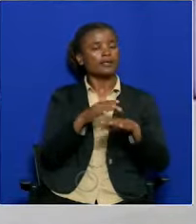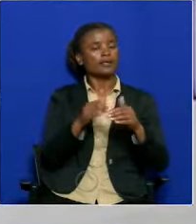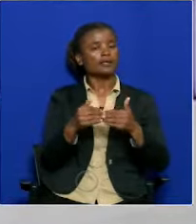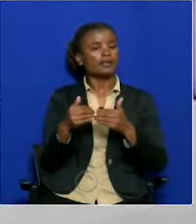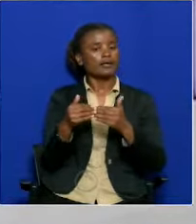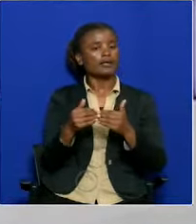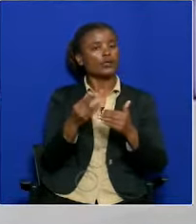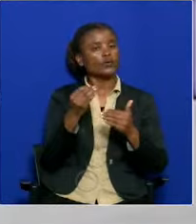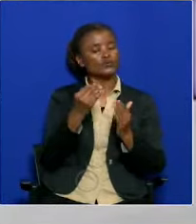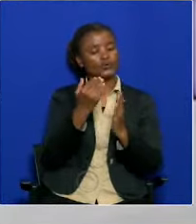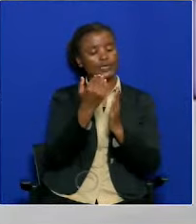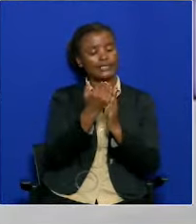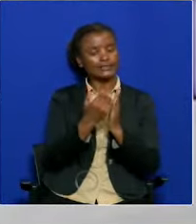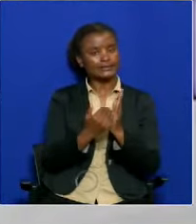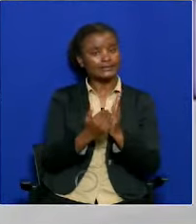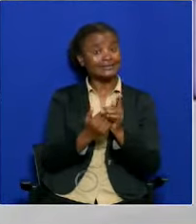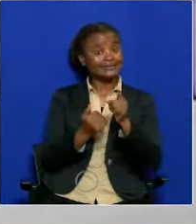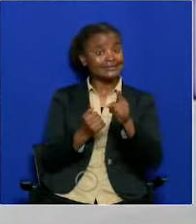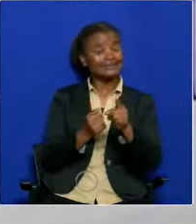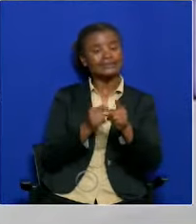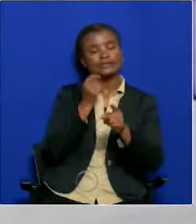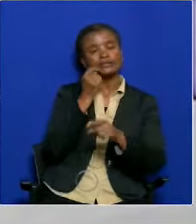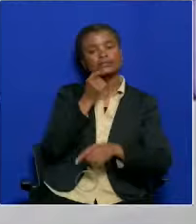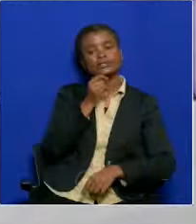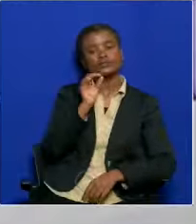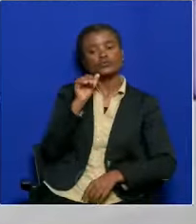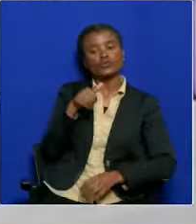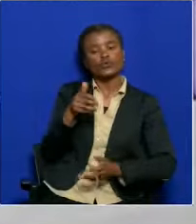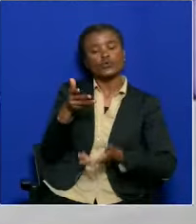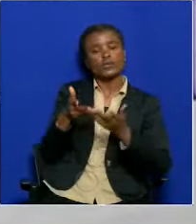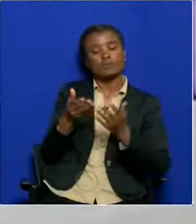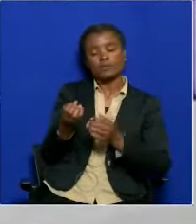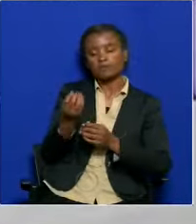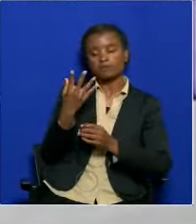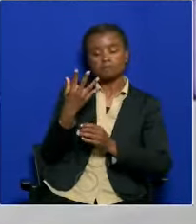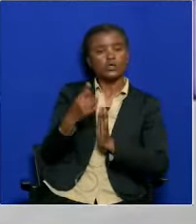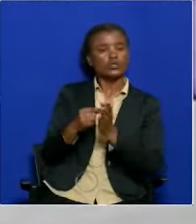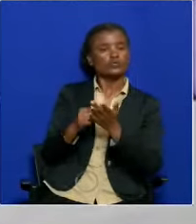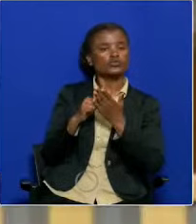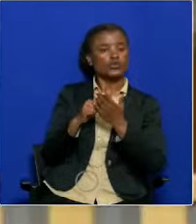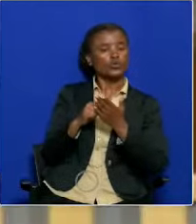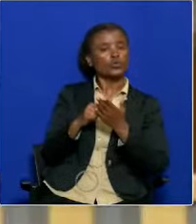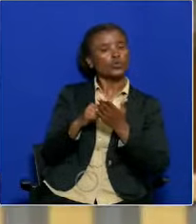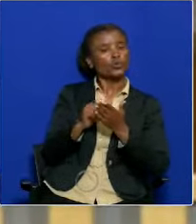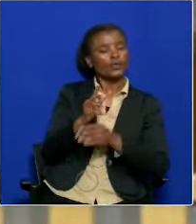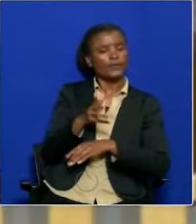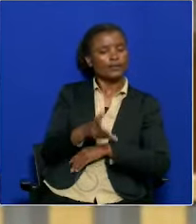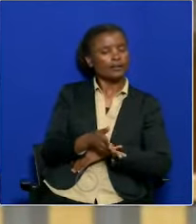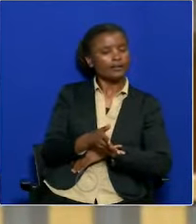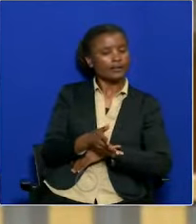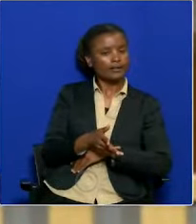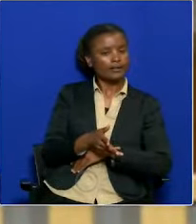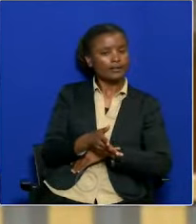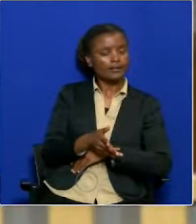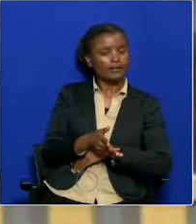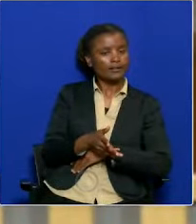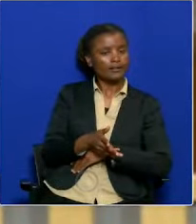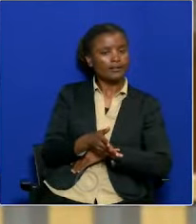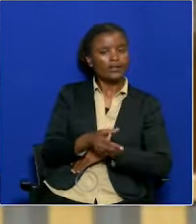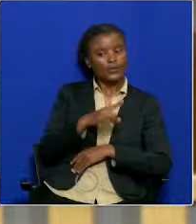it will reflect tomorrow. You don't say where, what are you talking about? Quite clearly, because you know what he's talking